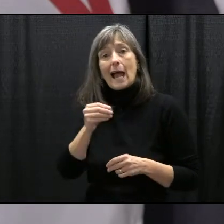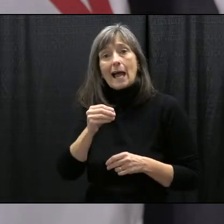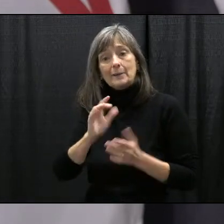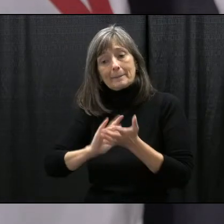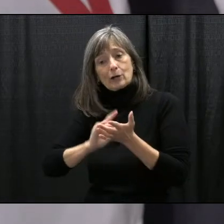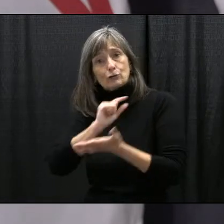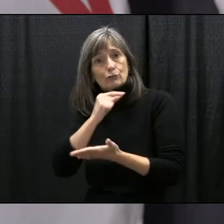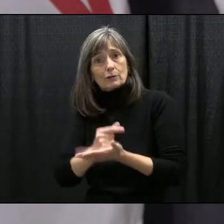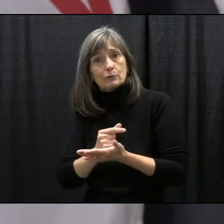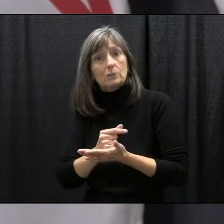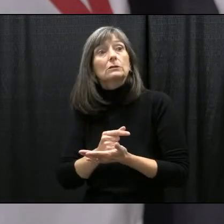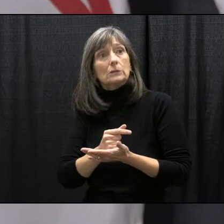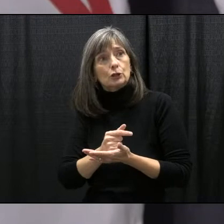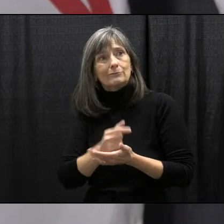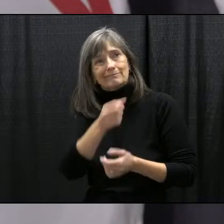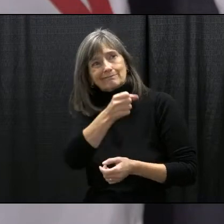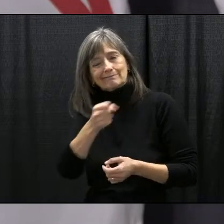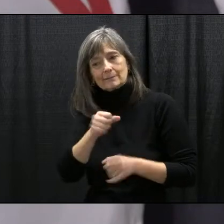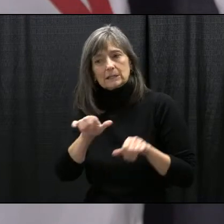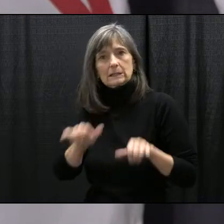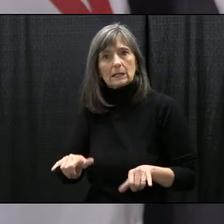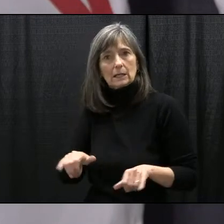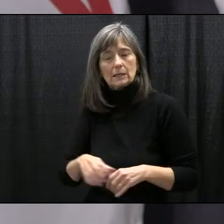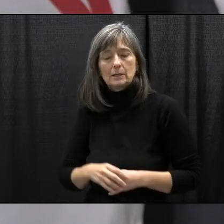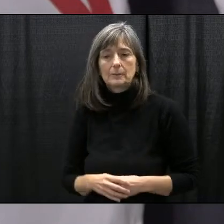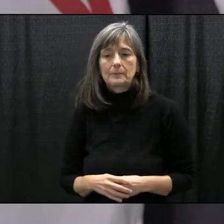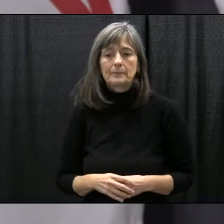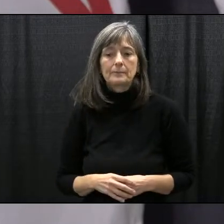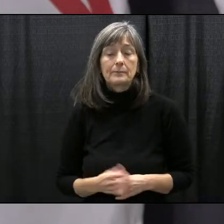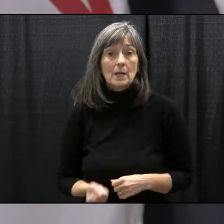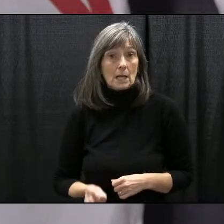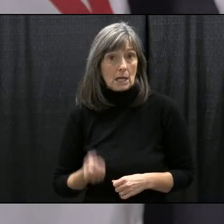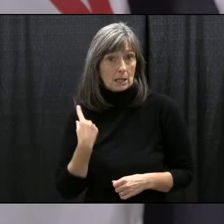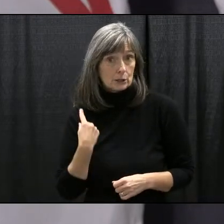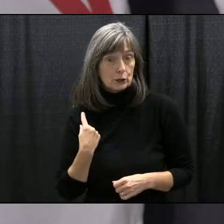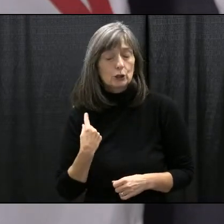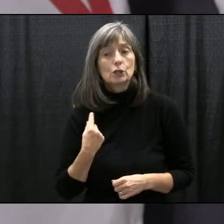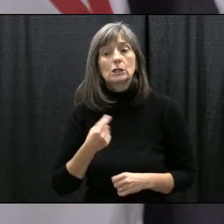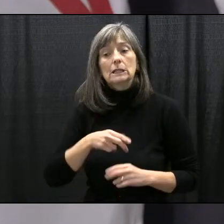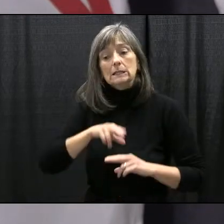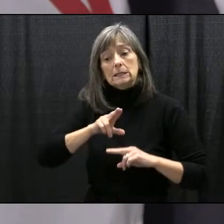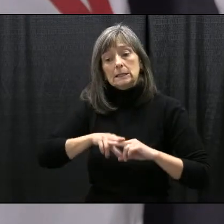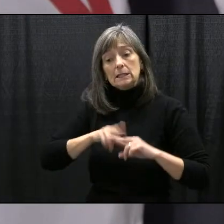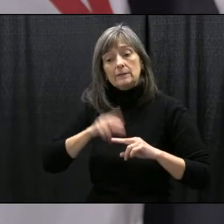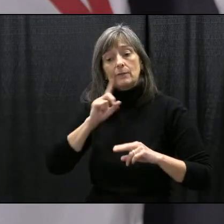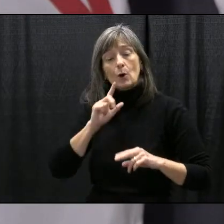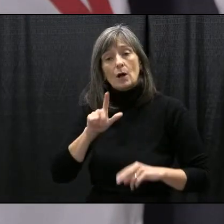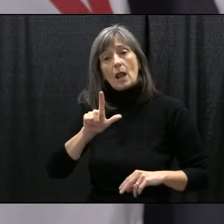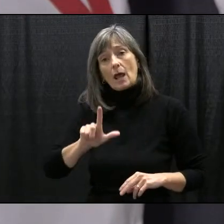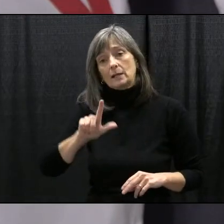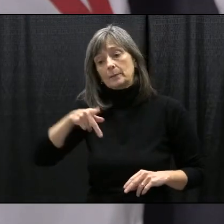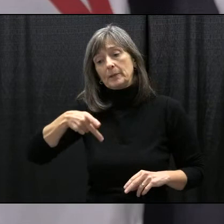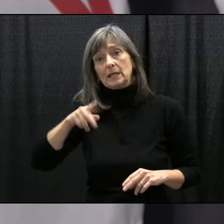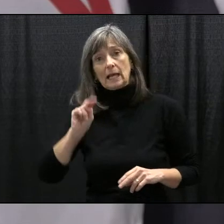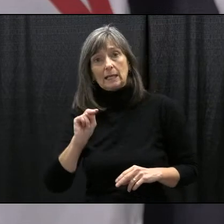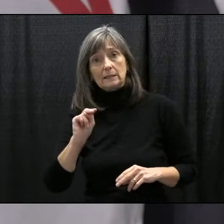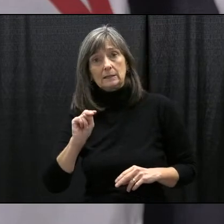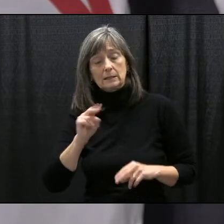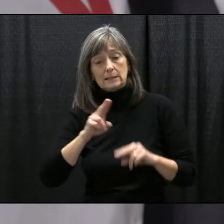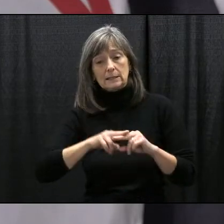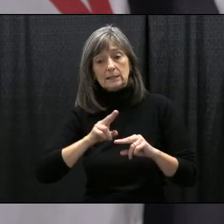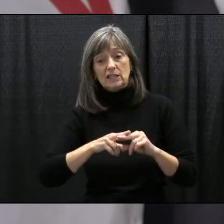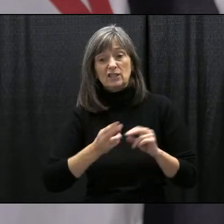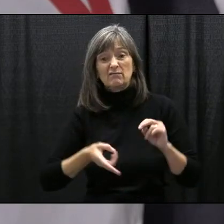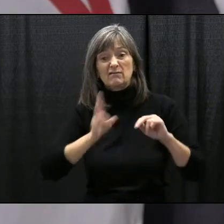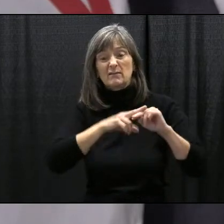medical graduates. Last year, we increased the seats in the licensed practical nursing program by